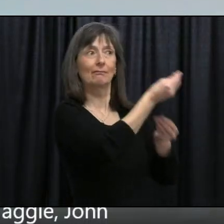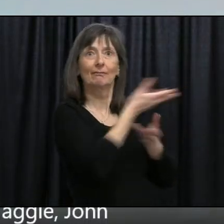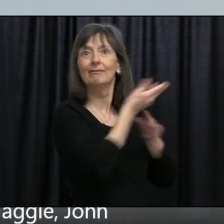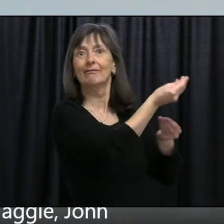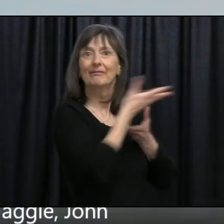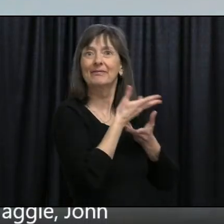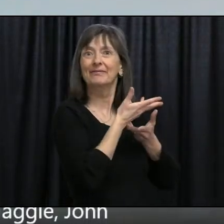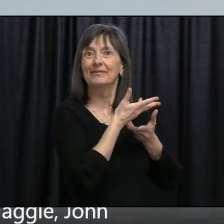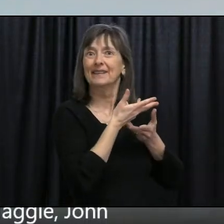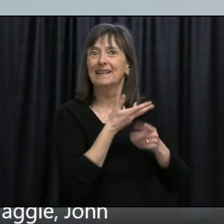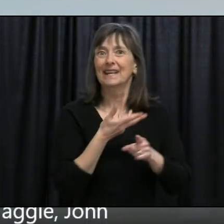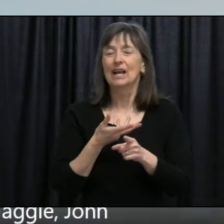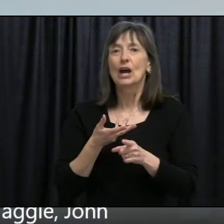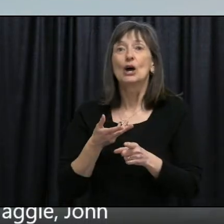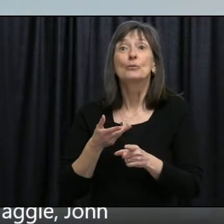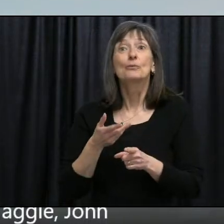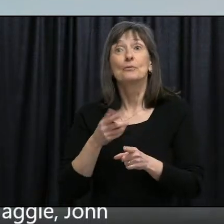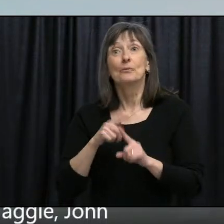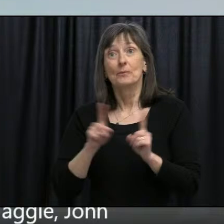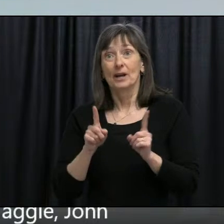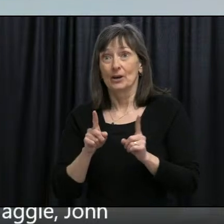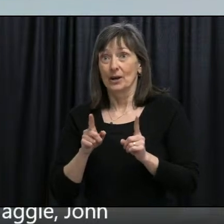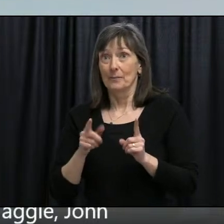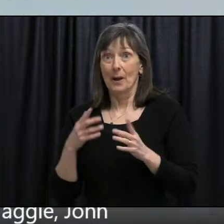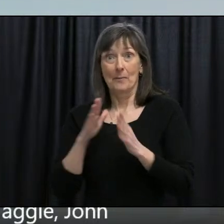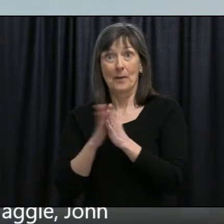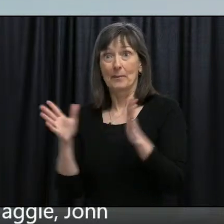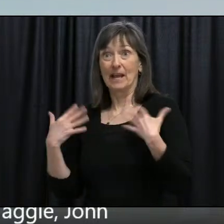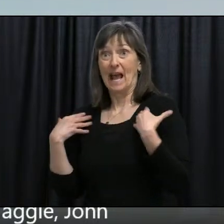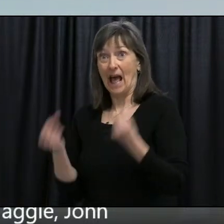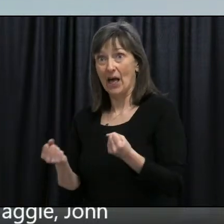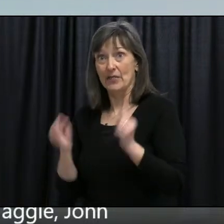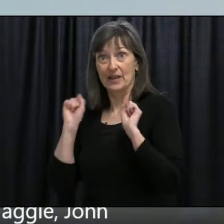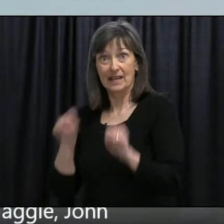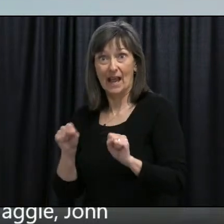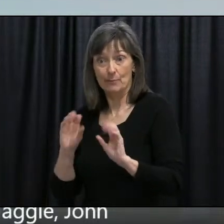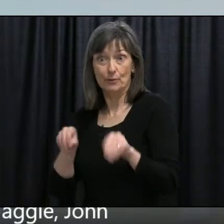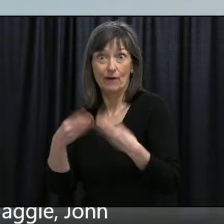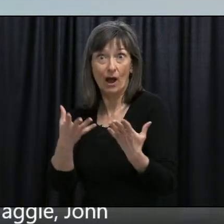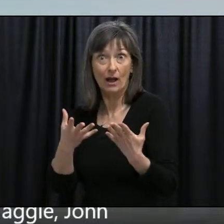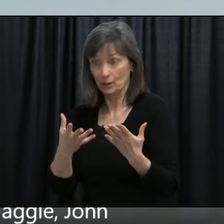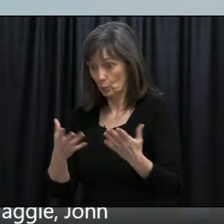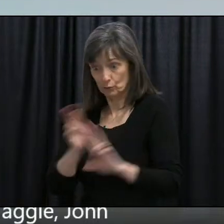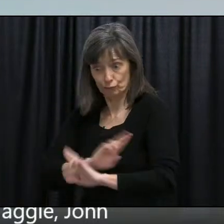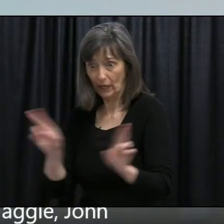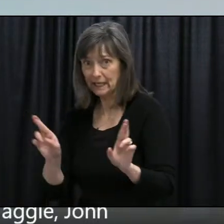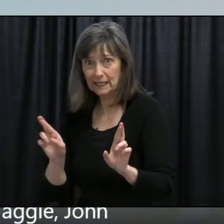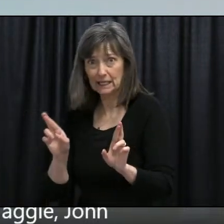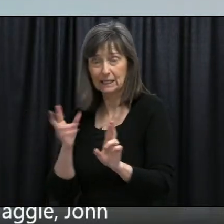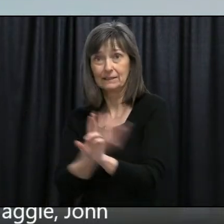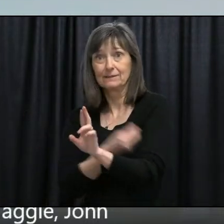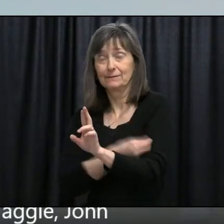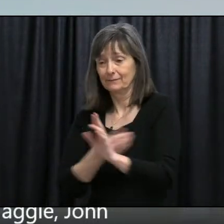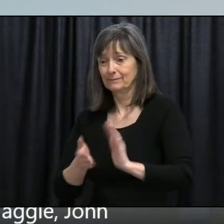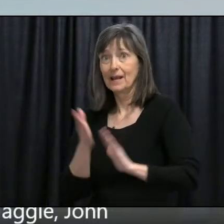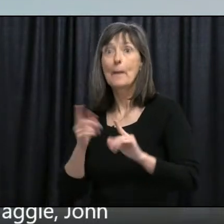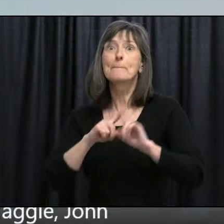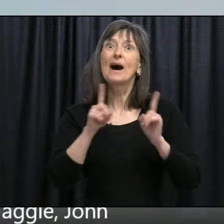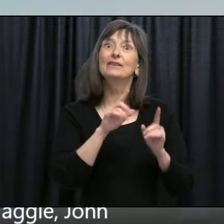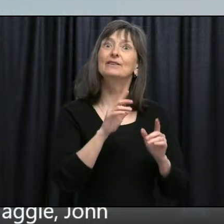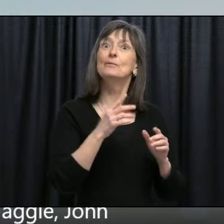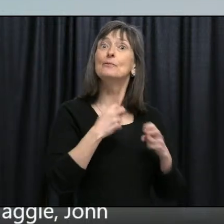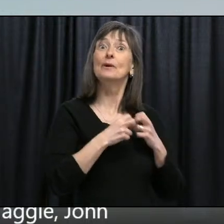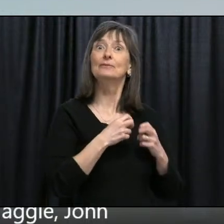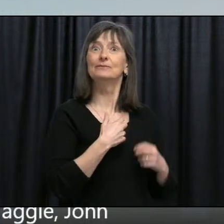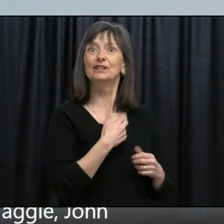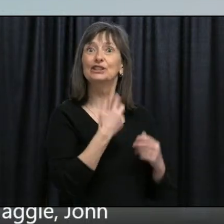that is not at all stressed by the load it has on it at the moment. Our challenge is simply getting the vaccine in.